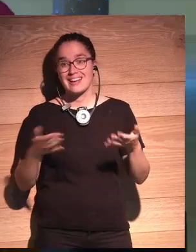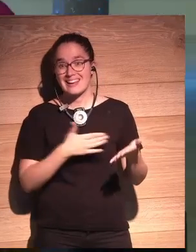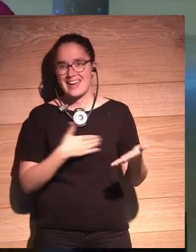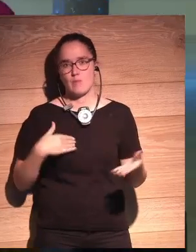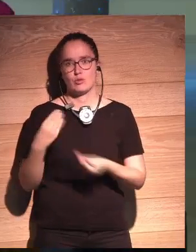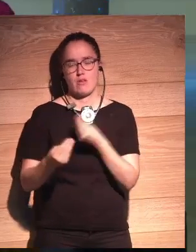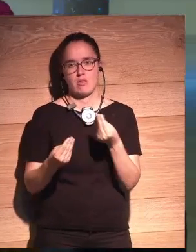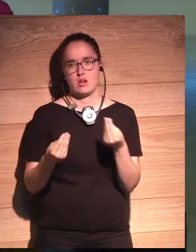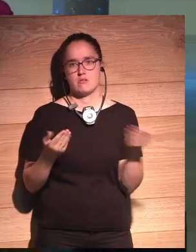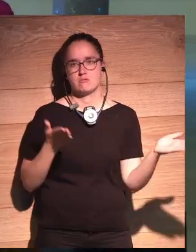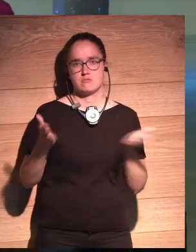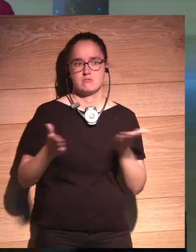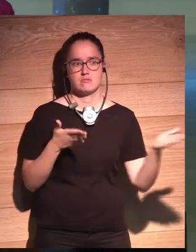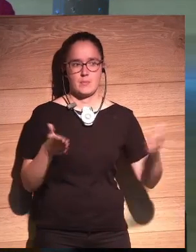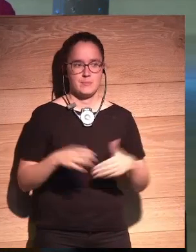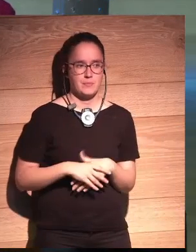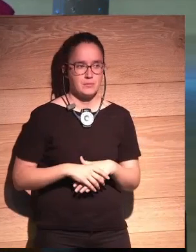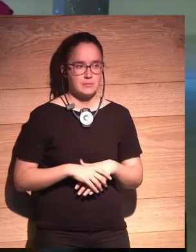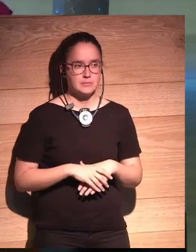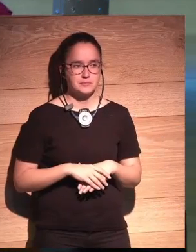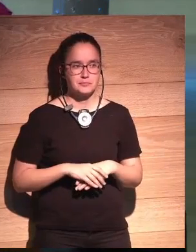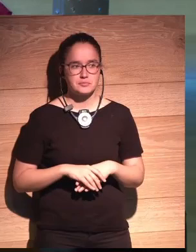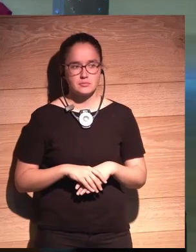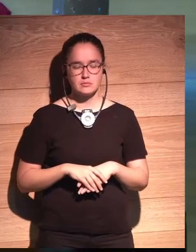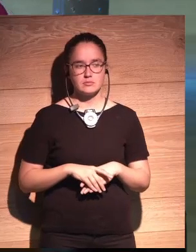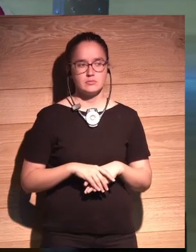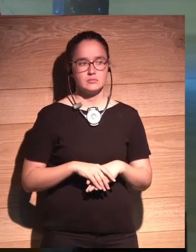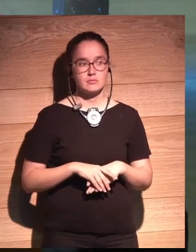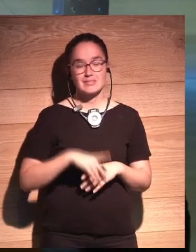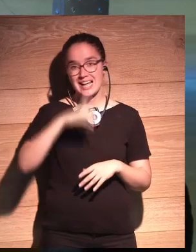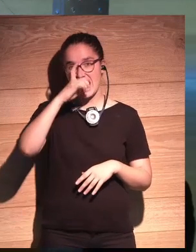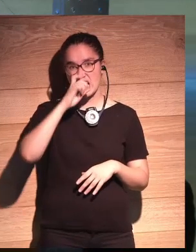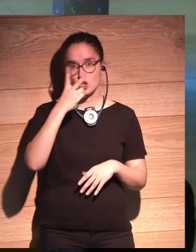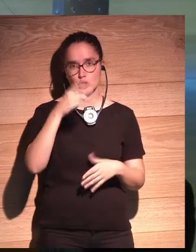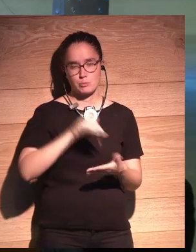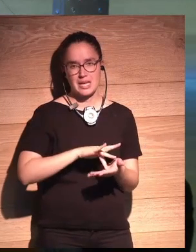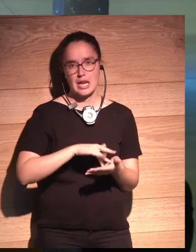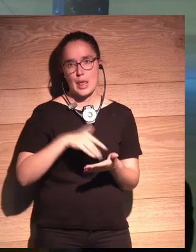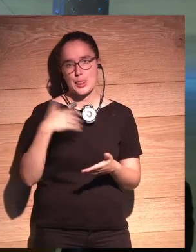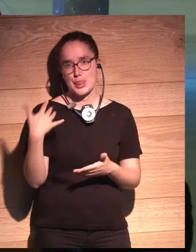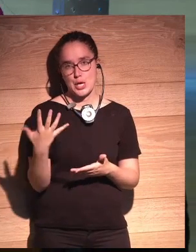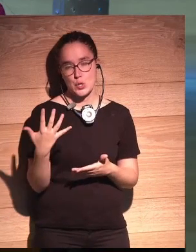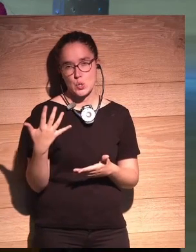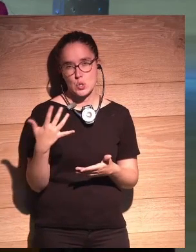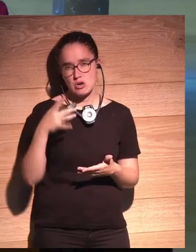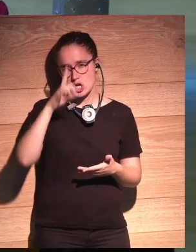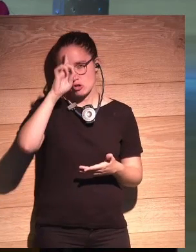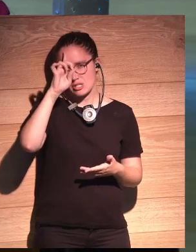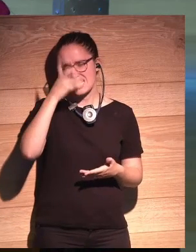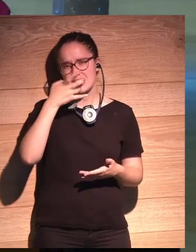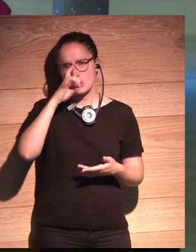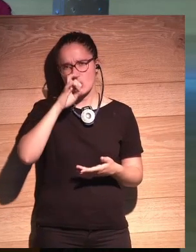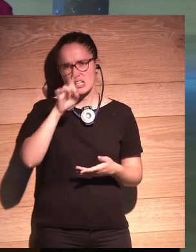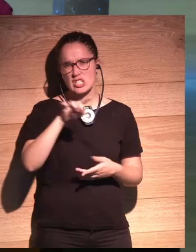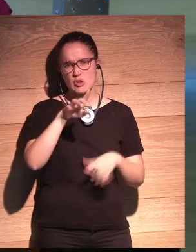Bien, en cambio está. Okay, so I'll shift to Spanish. In year 2005, I